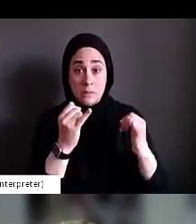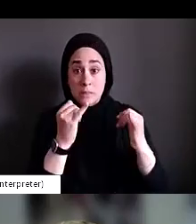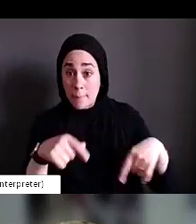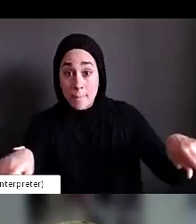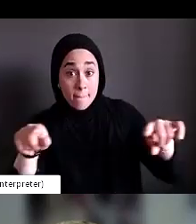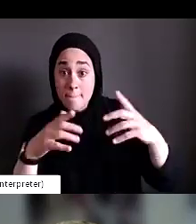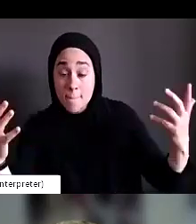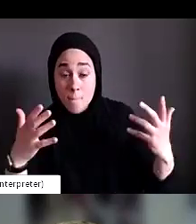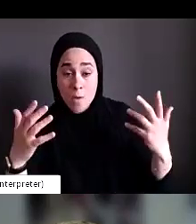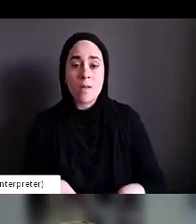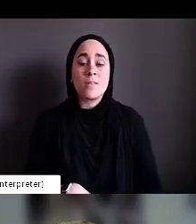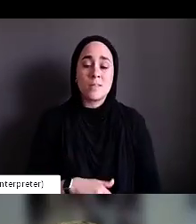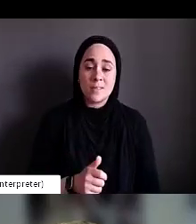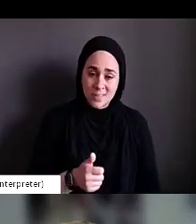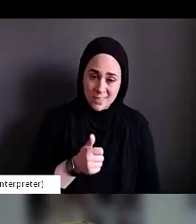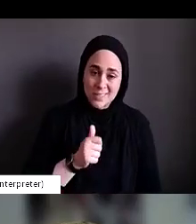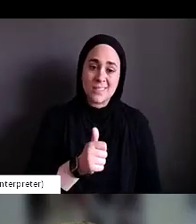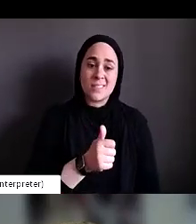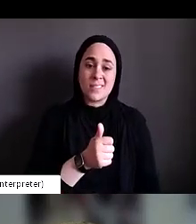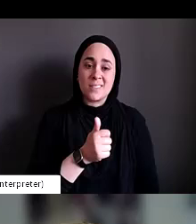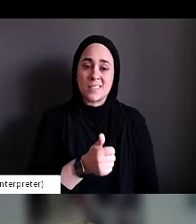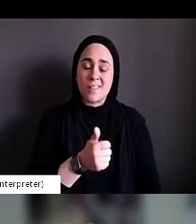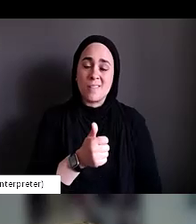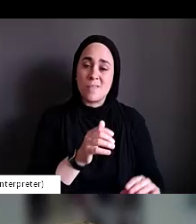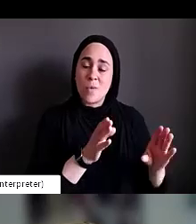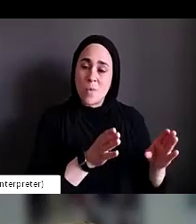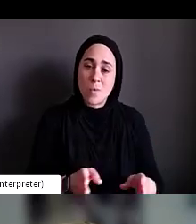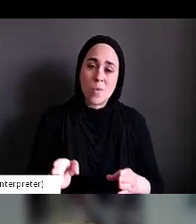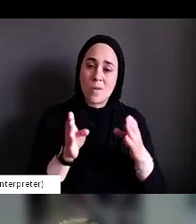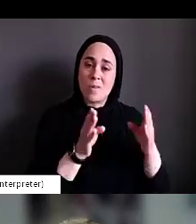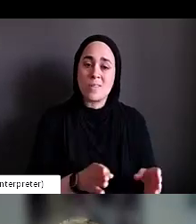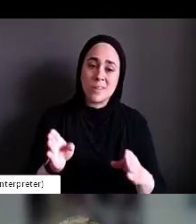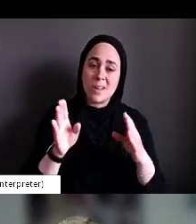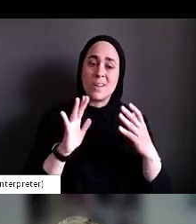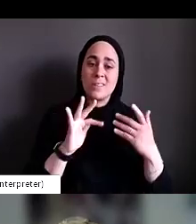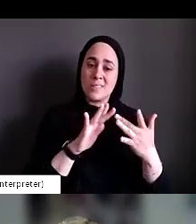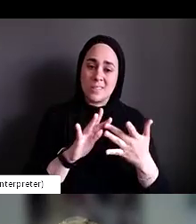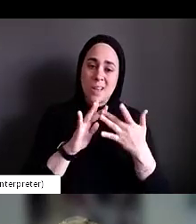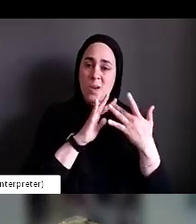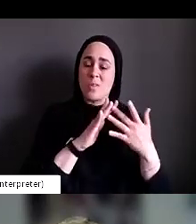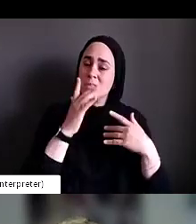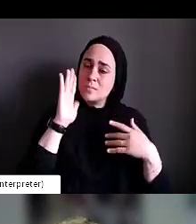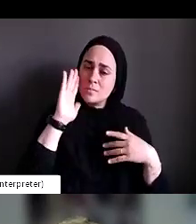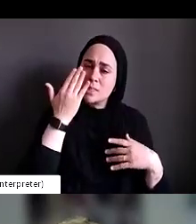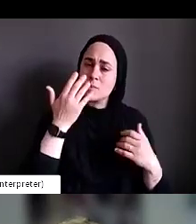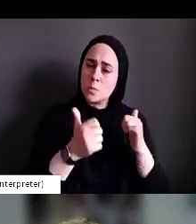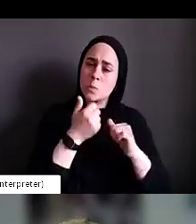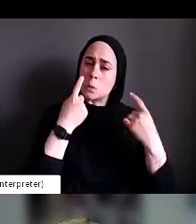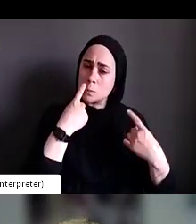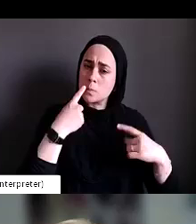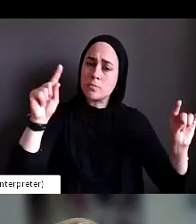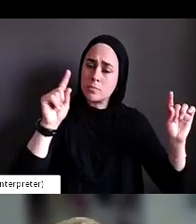is the self-organized network. And this is seen to be the most effective in coordination and over